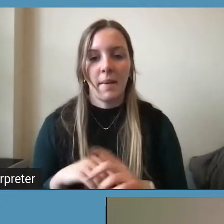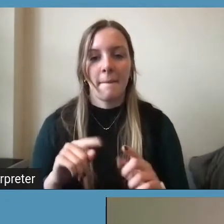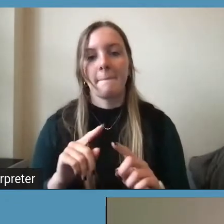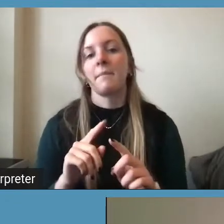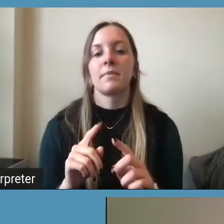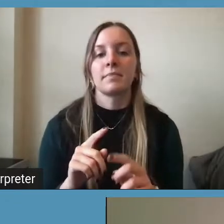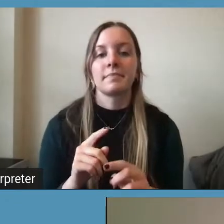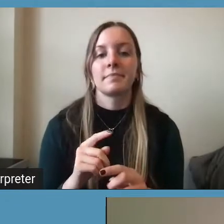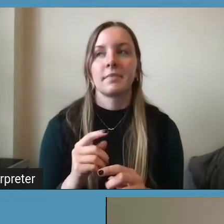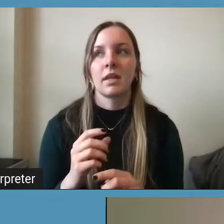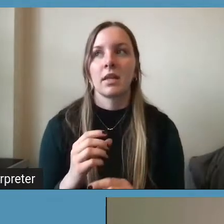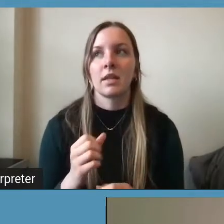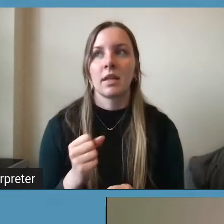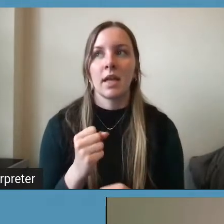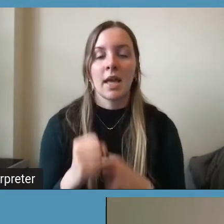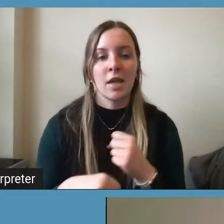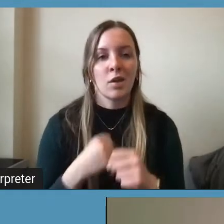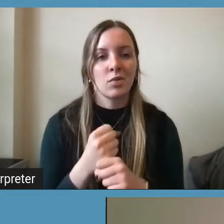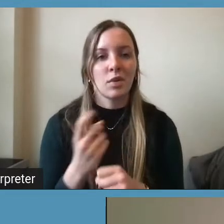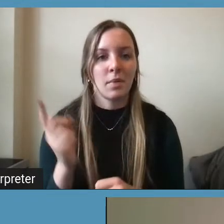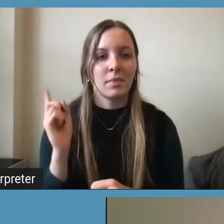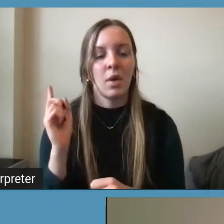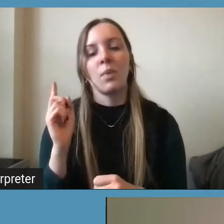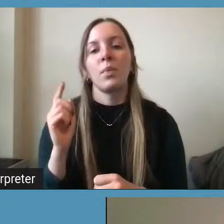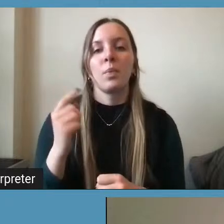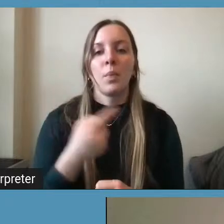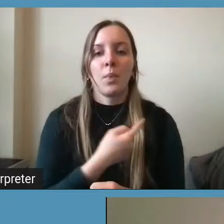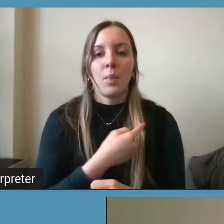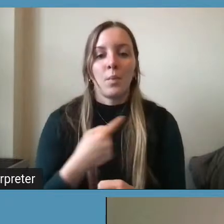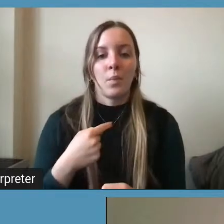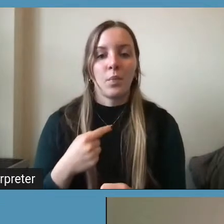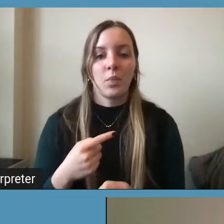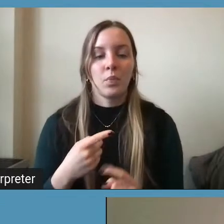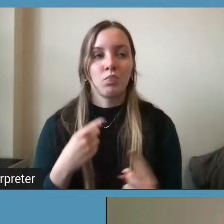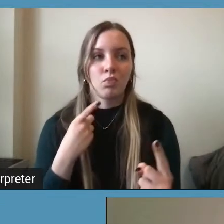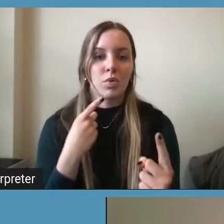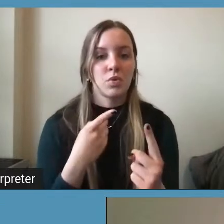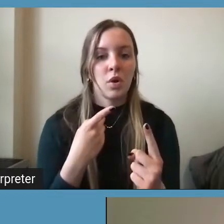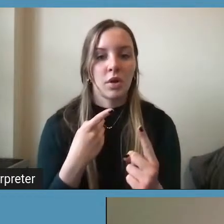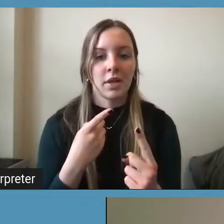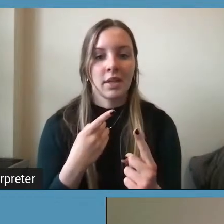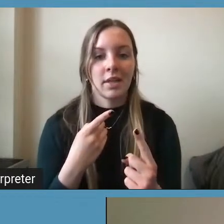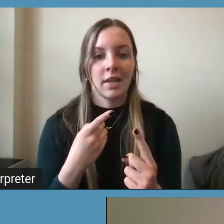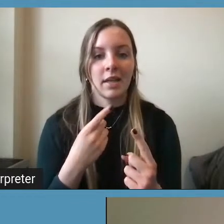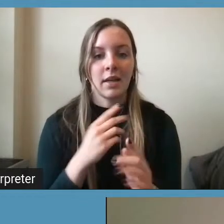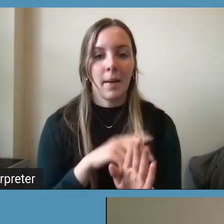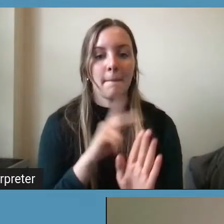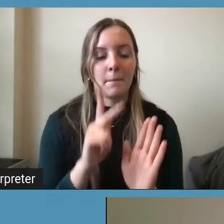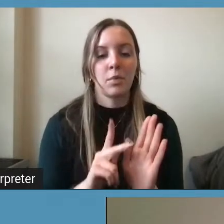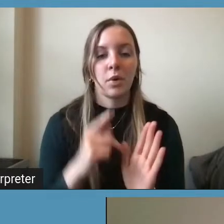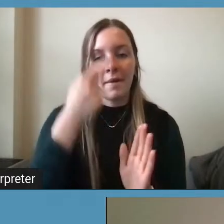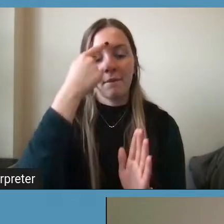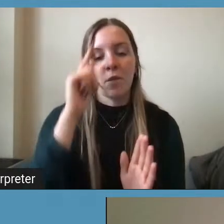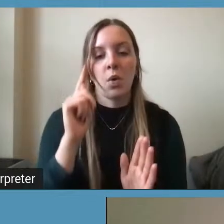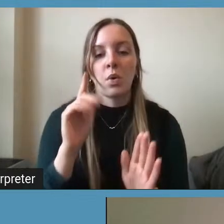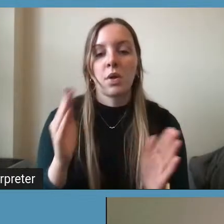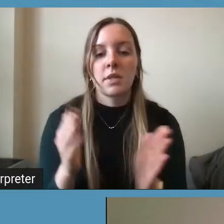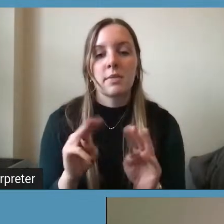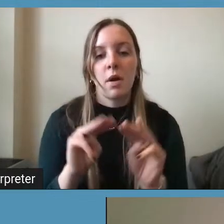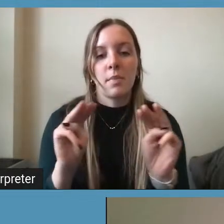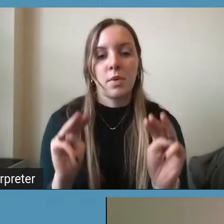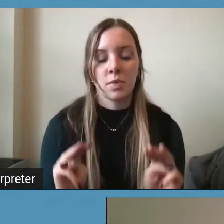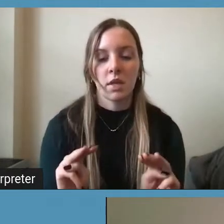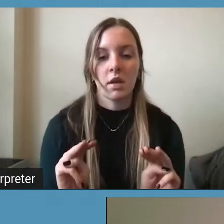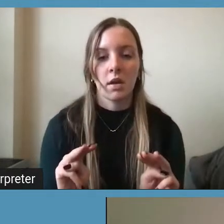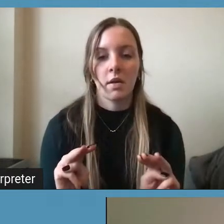where we specifically targeted smaller museums, and we held out a certain number of these were in-person trainings. And we held out a number of seats